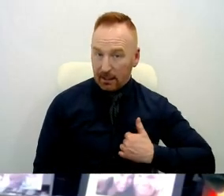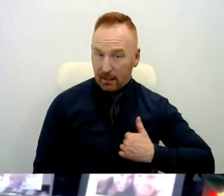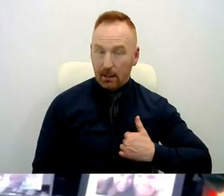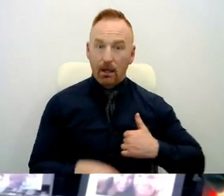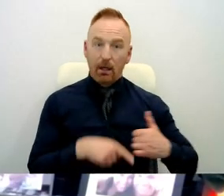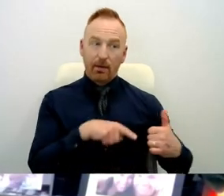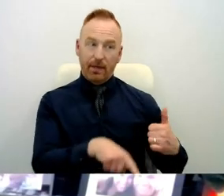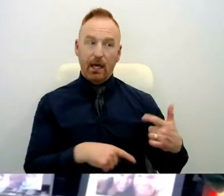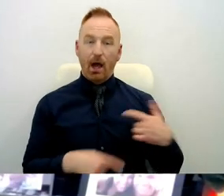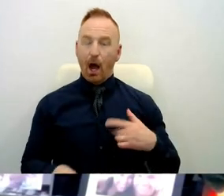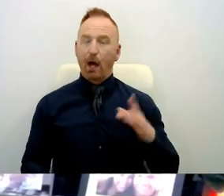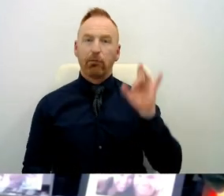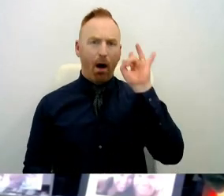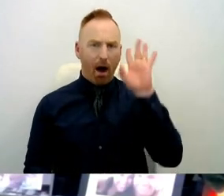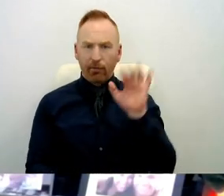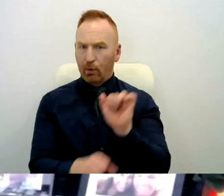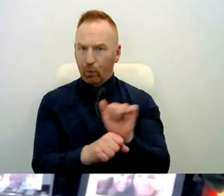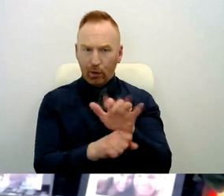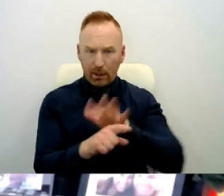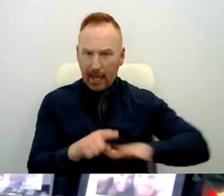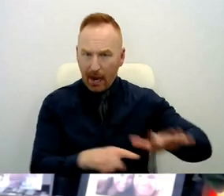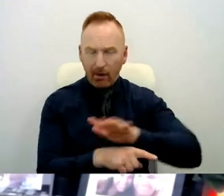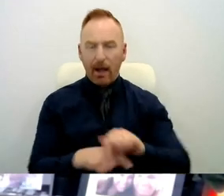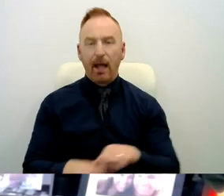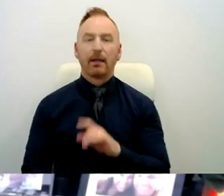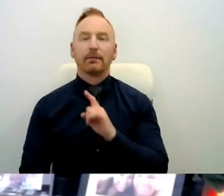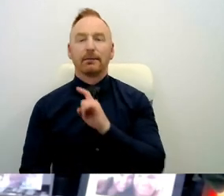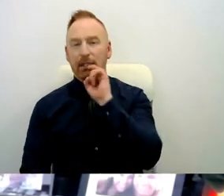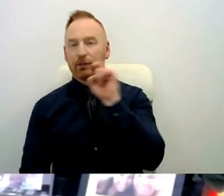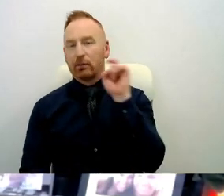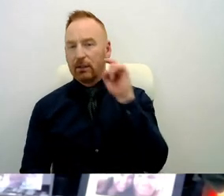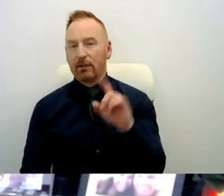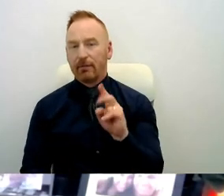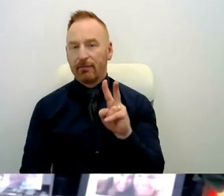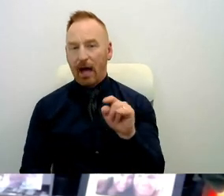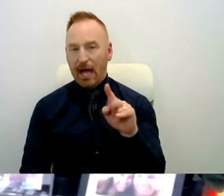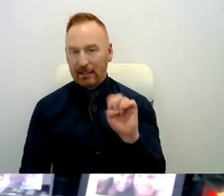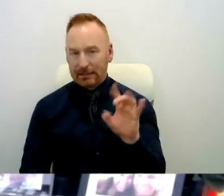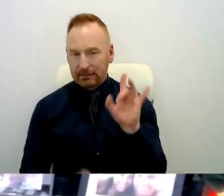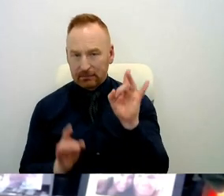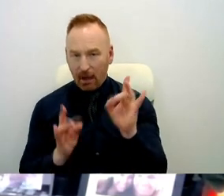to terrible working conditions and sexual violence.